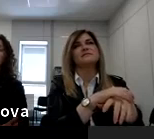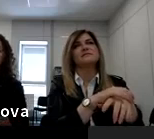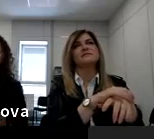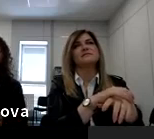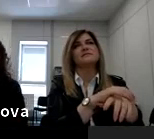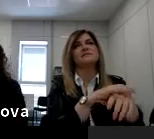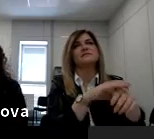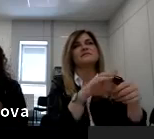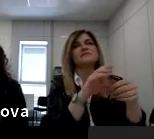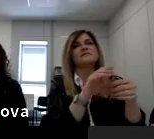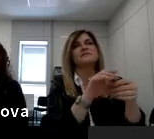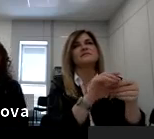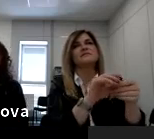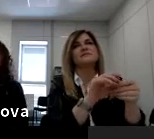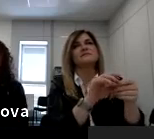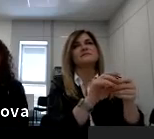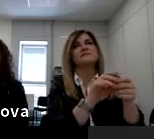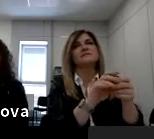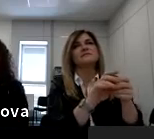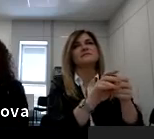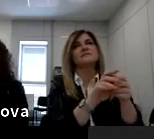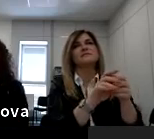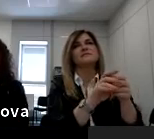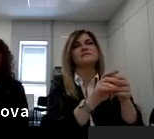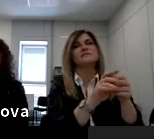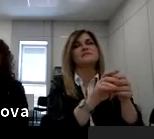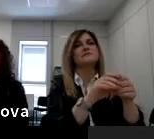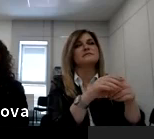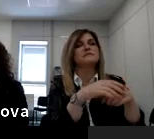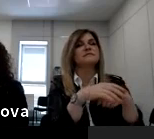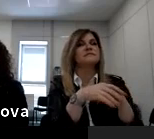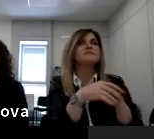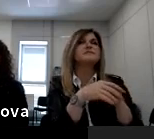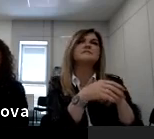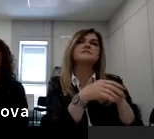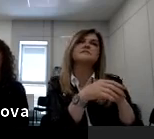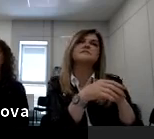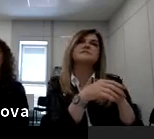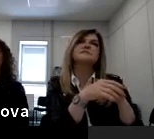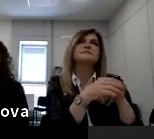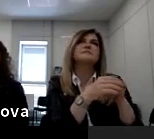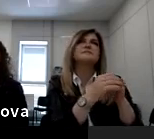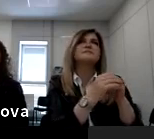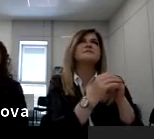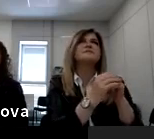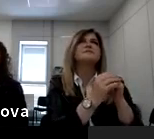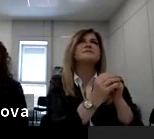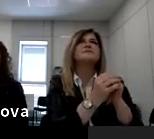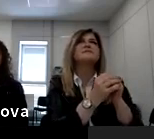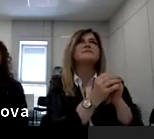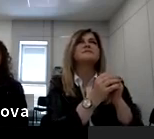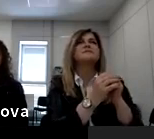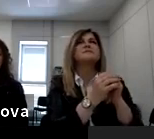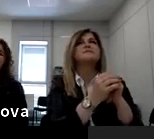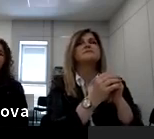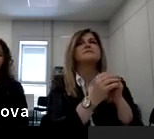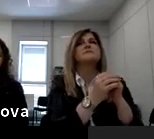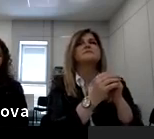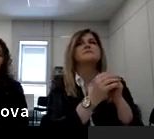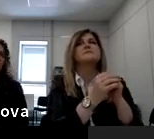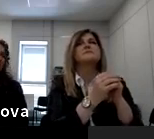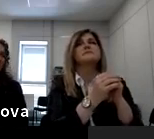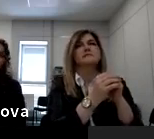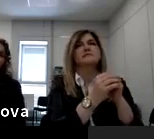because its purpose is not to light for such a height, its purpose to light up 1-2